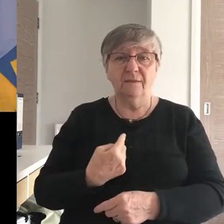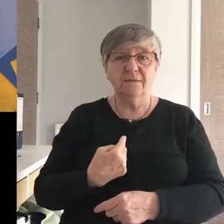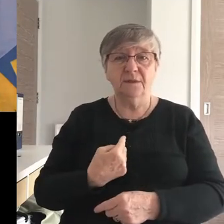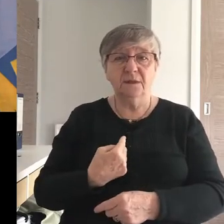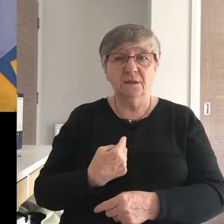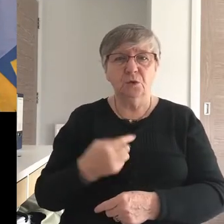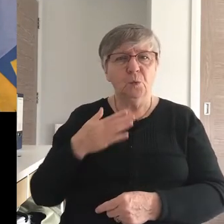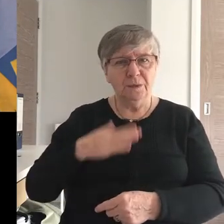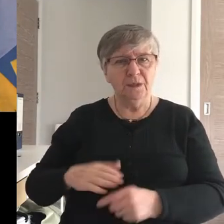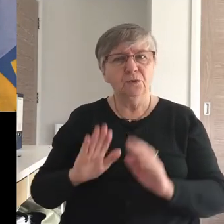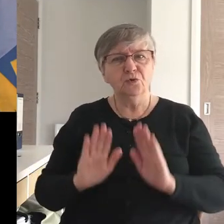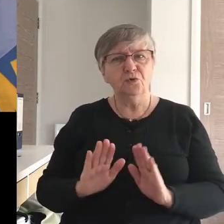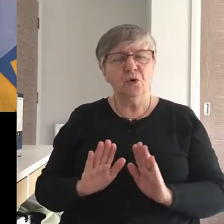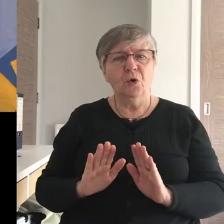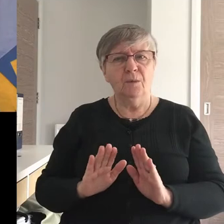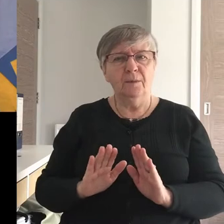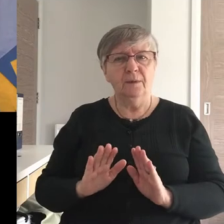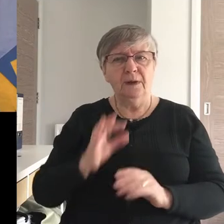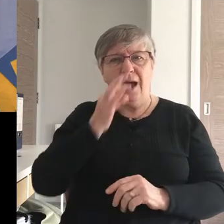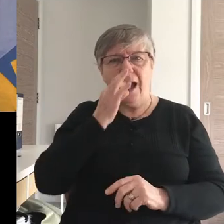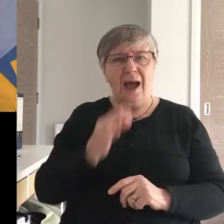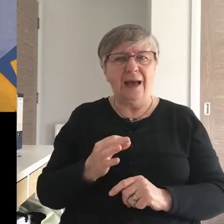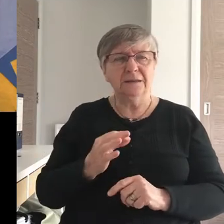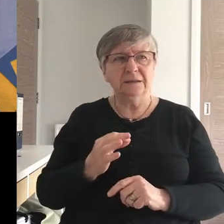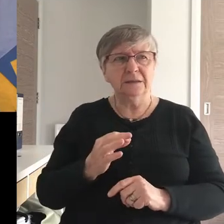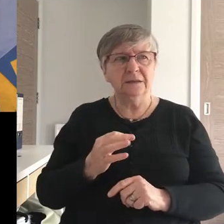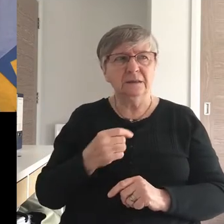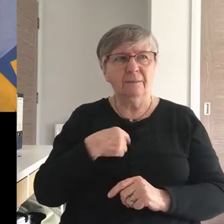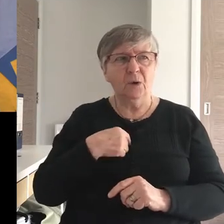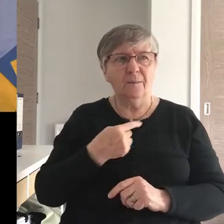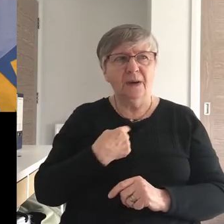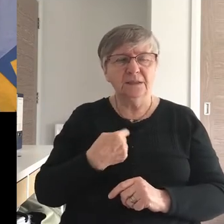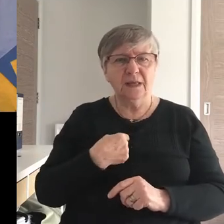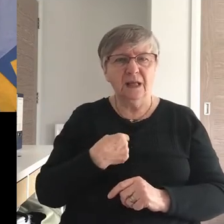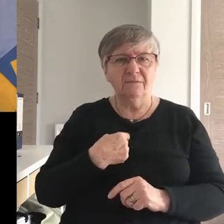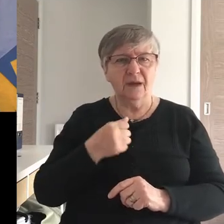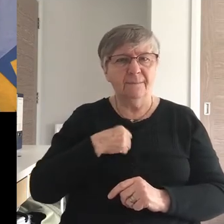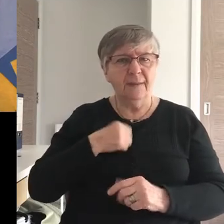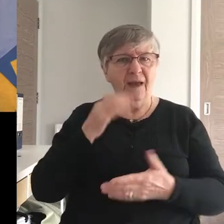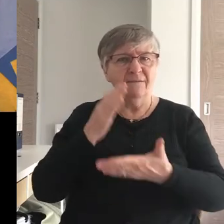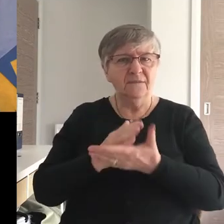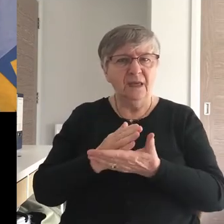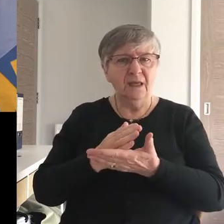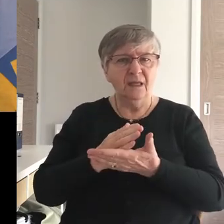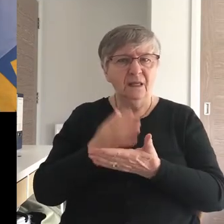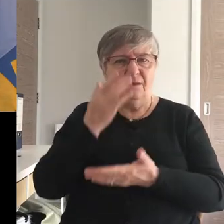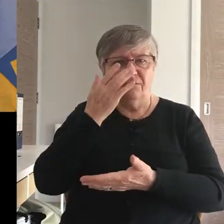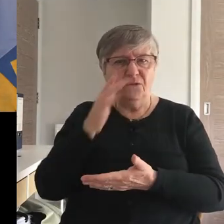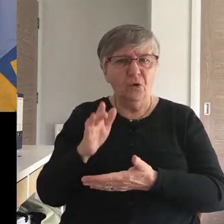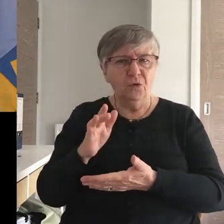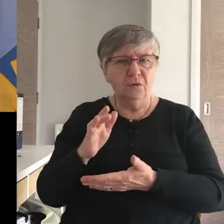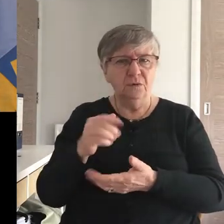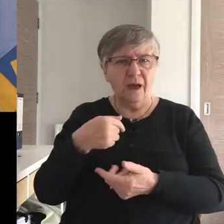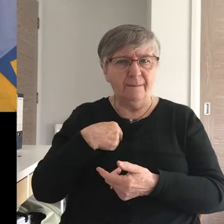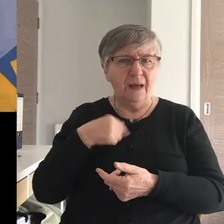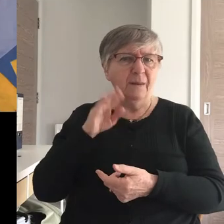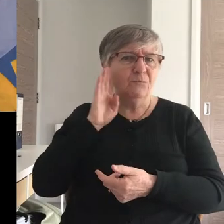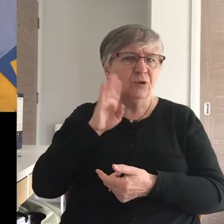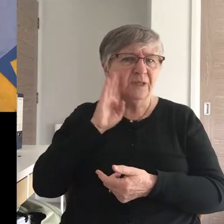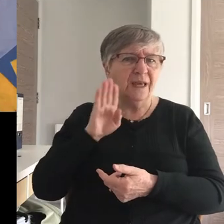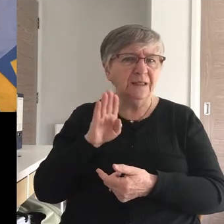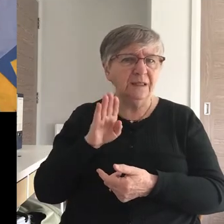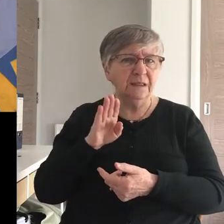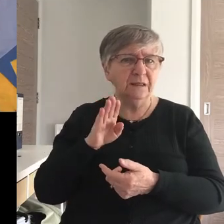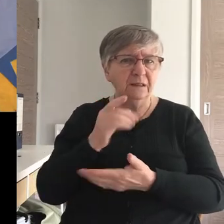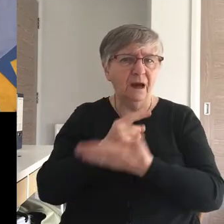And so we need to pause and ask, is that me? Is my faith counterfeit? Am I kidding myself on if I think